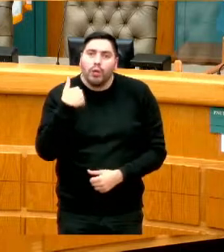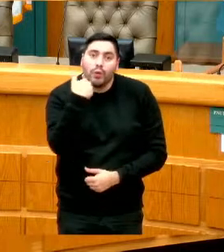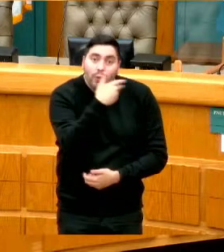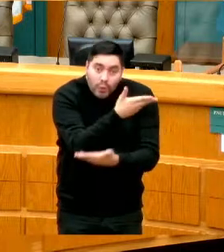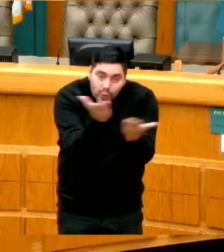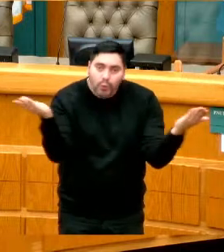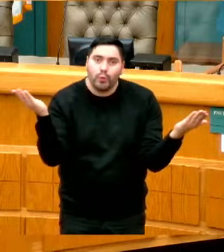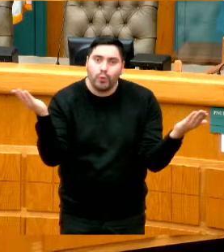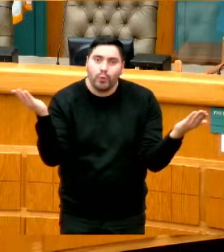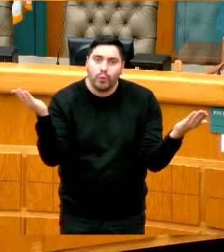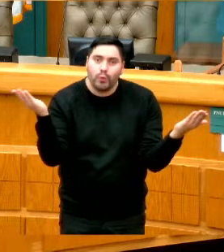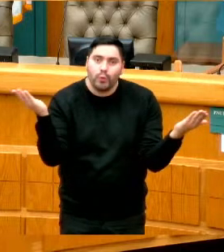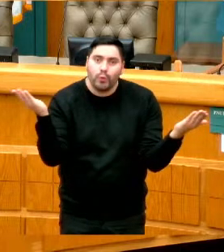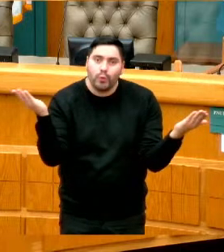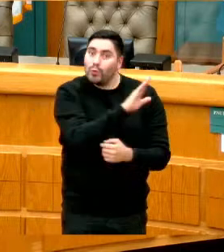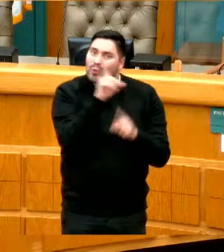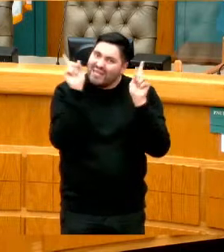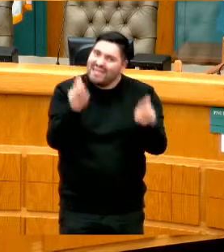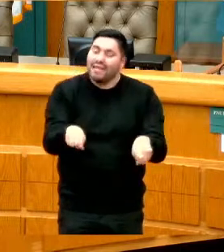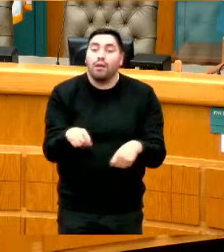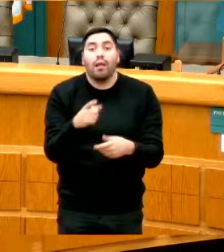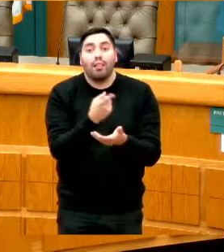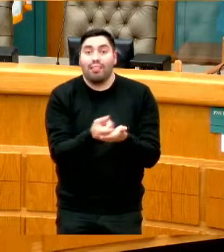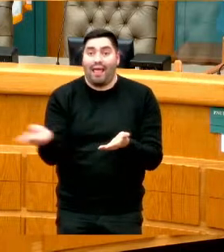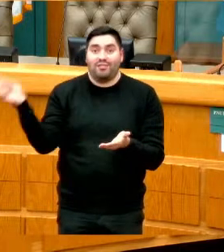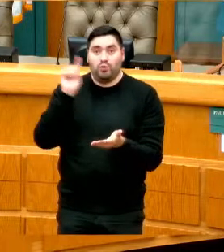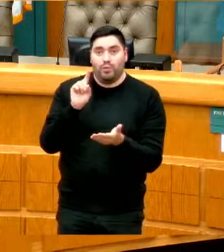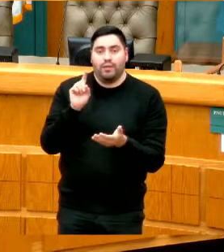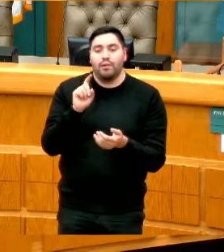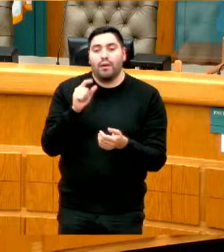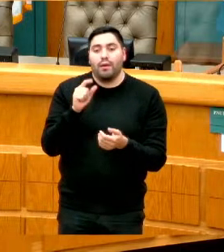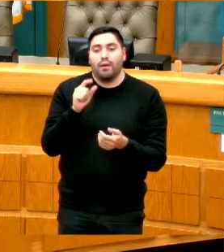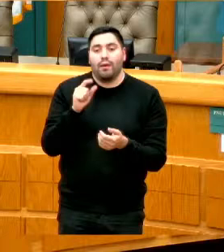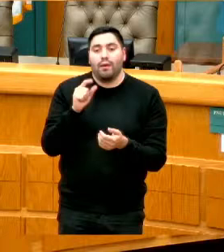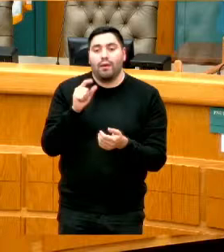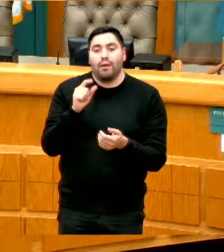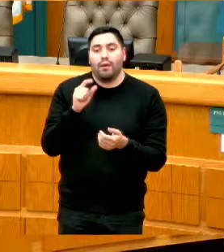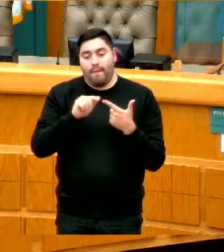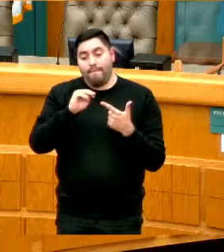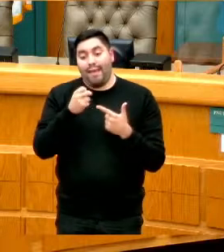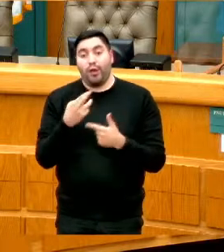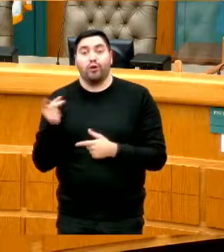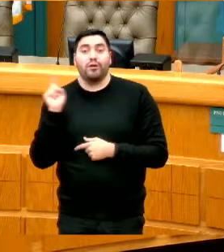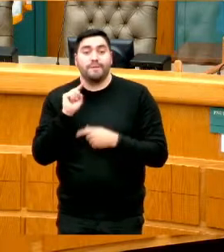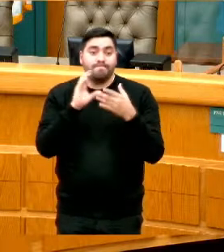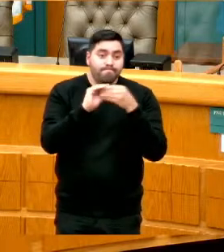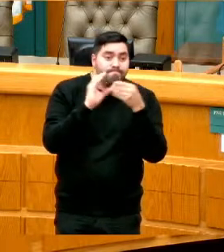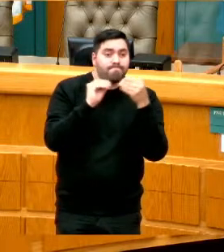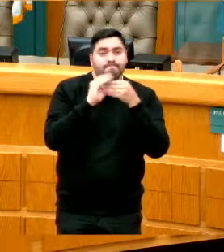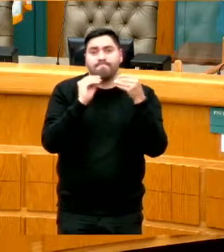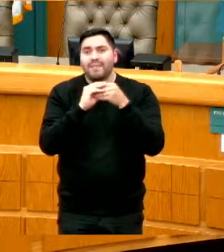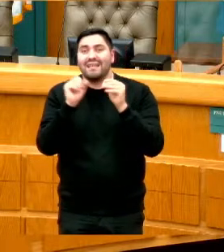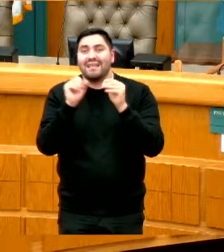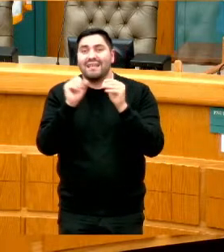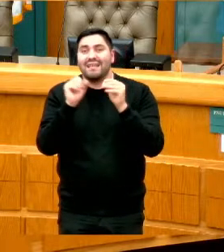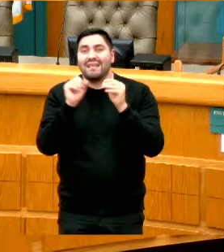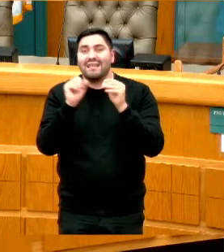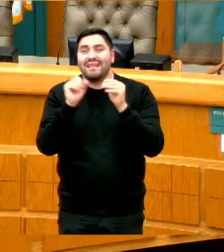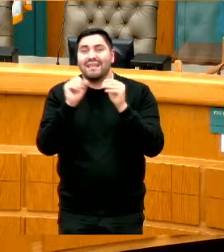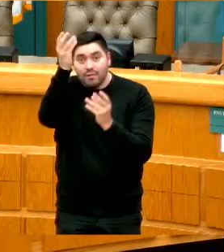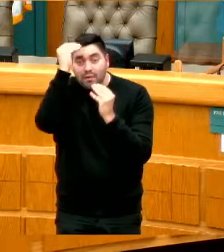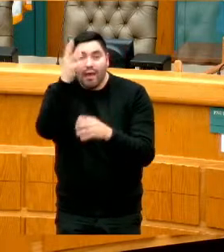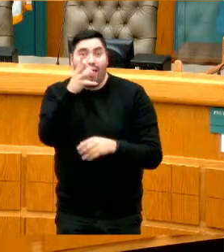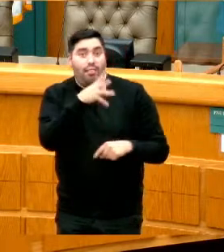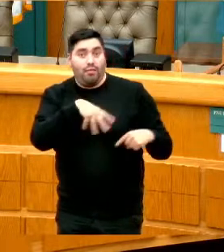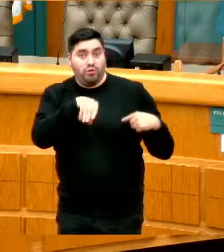We need you. Last week at the podium, the mayor and I passed on the word from the state of Texas that the eligibility